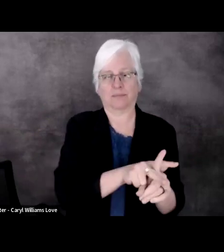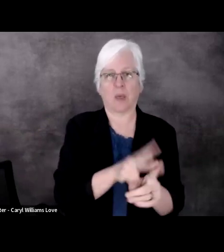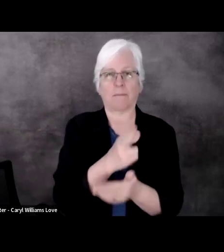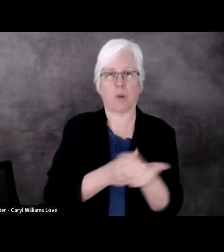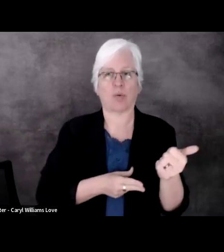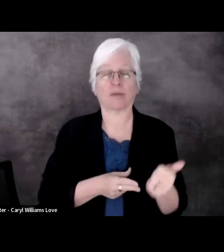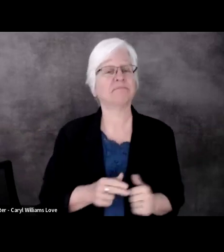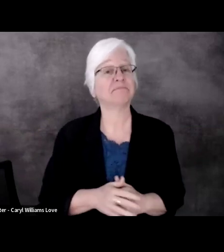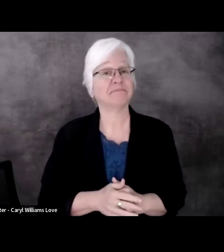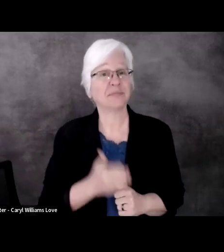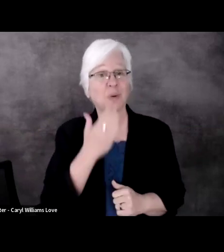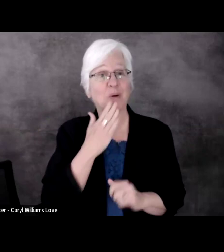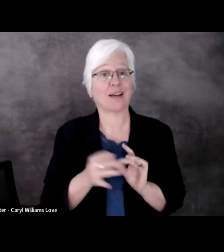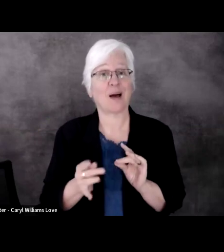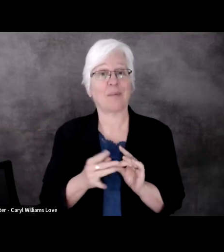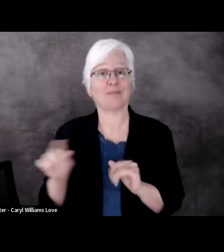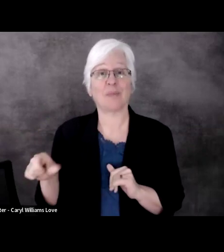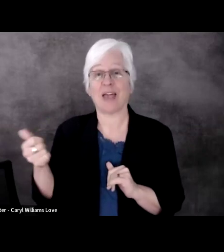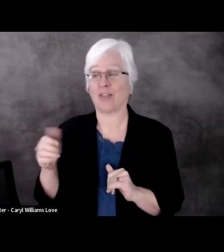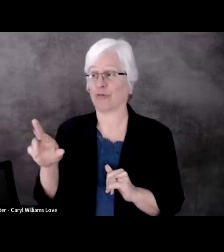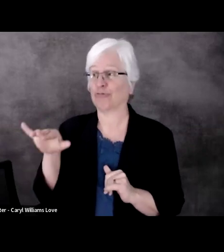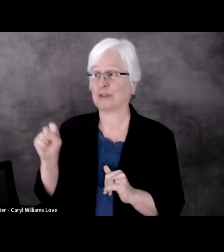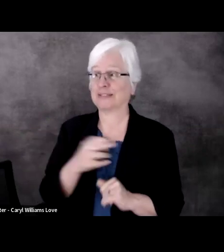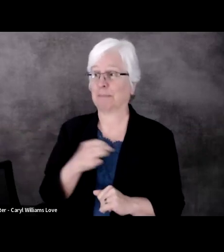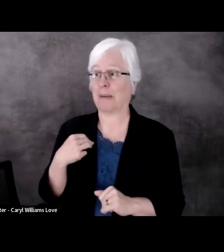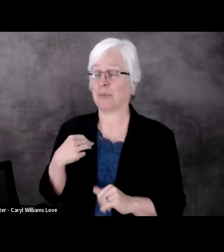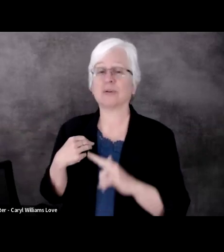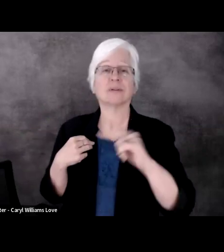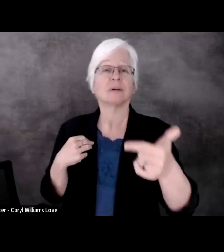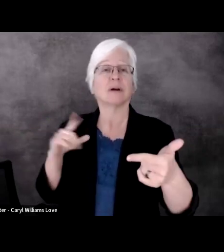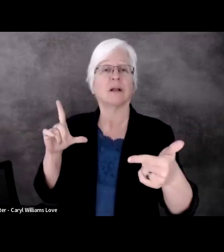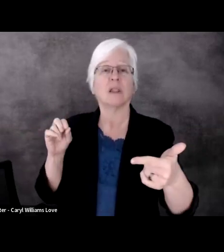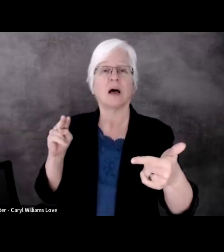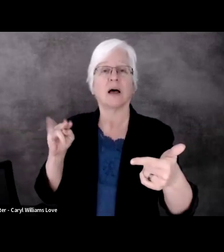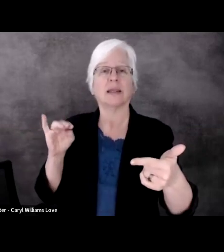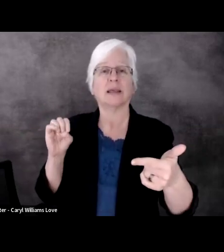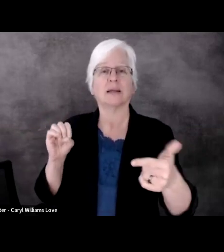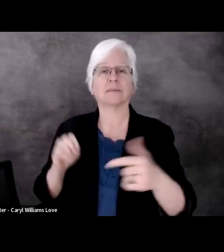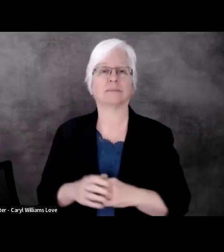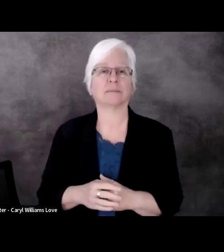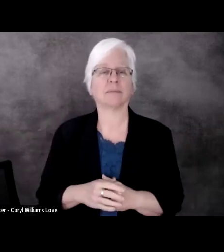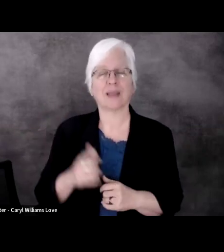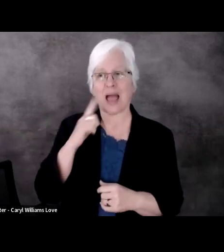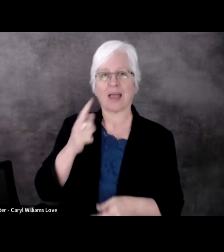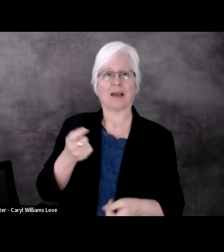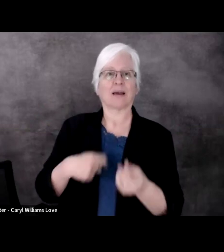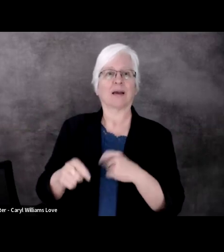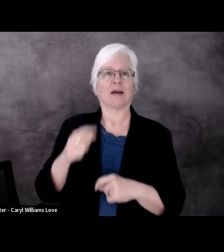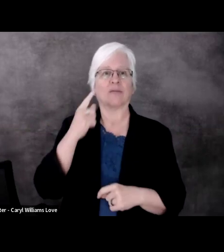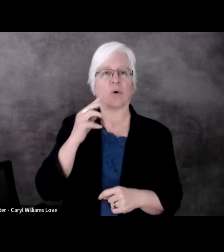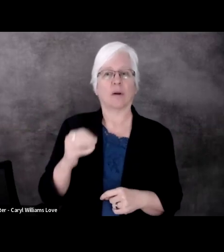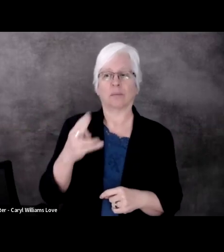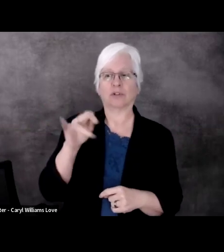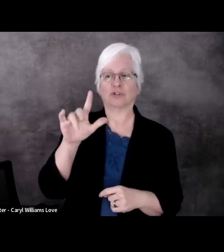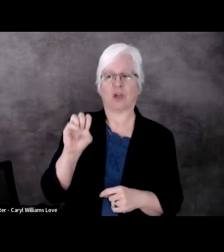comments from our other CRIS members. Lonnie. Yeah, thanks. I'm attending today for Michelle Roberts, so hopefully it's okay for me to chime in